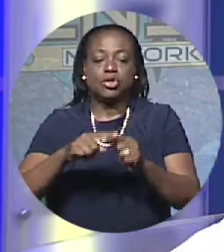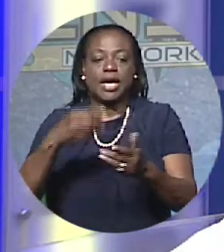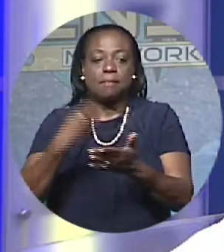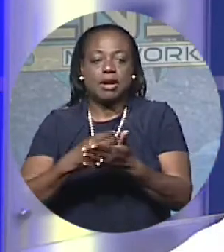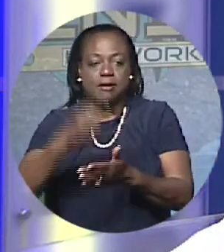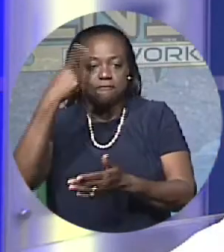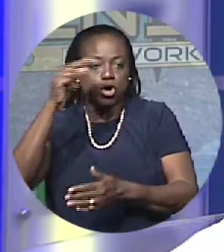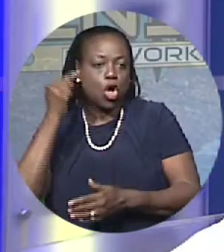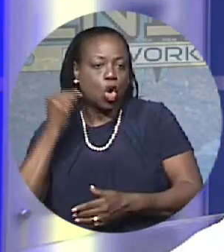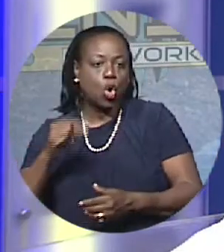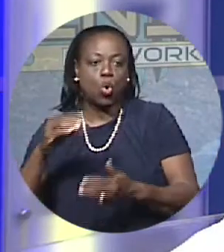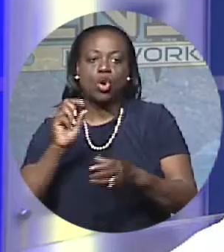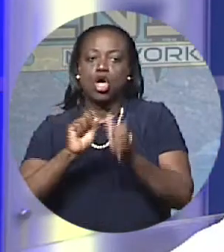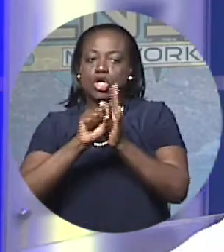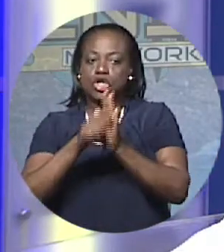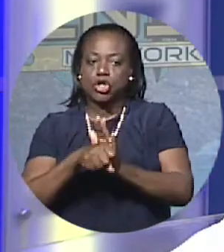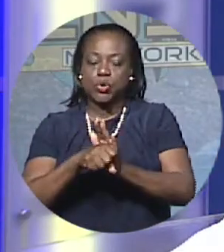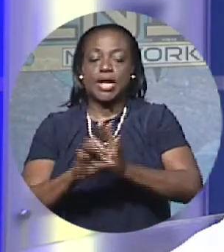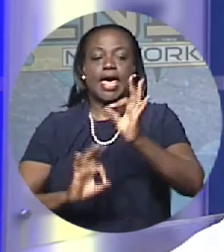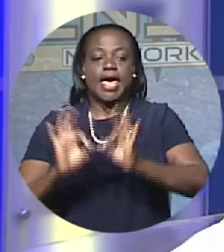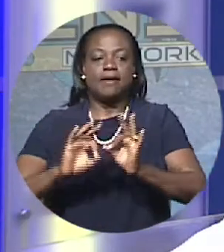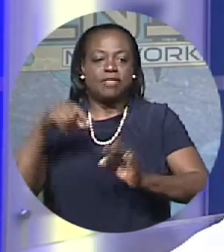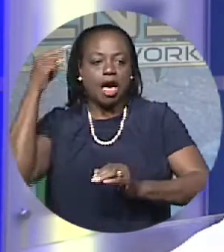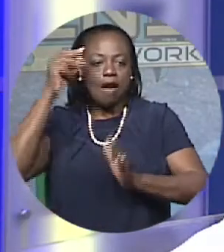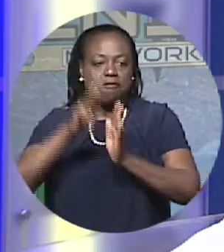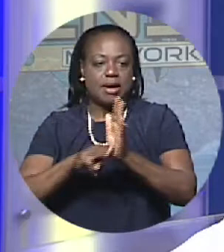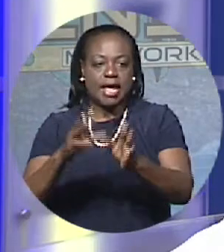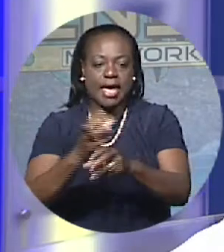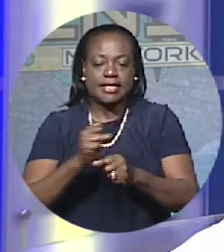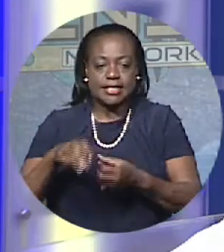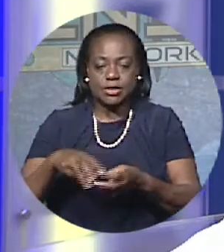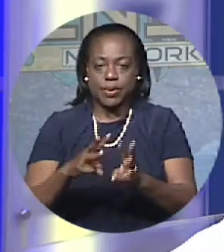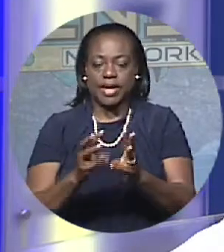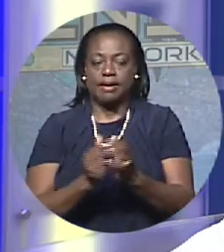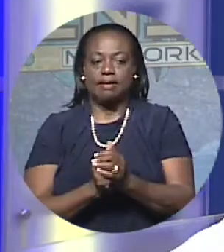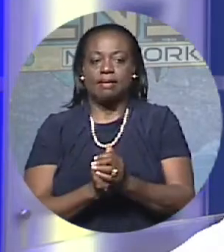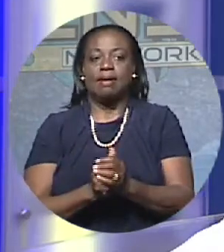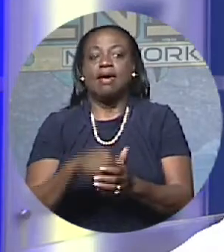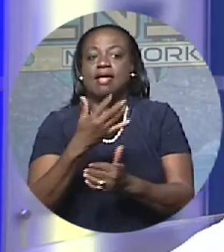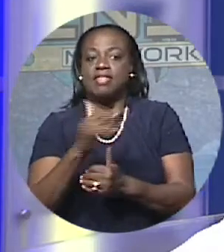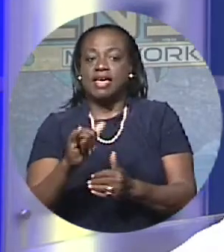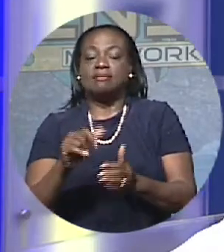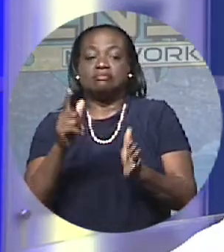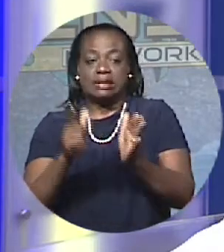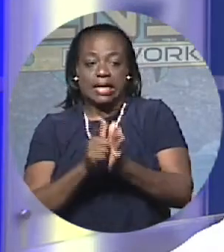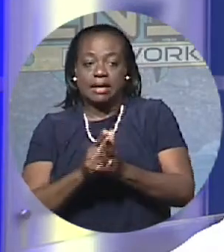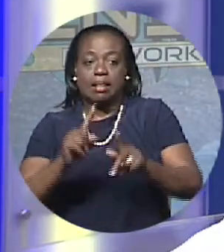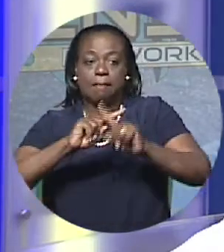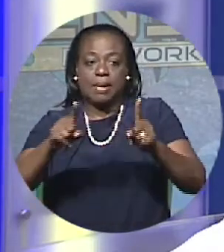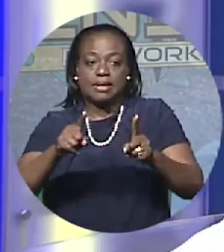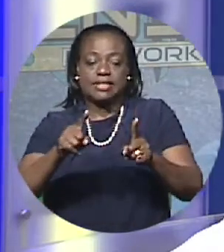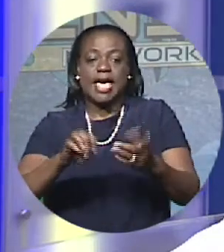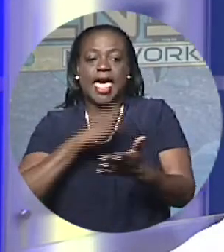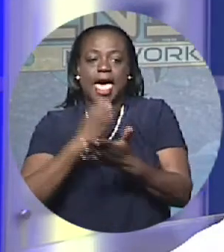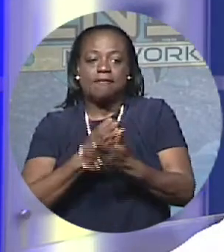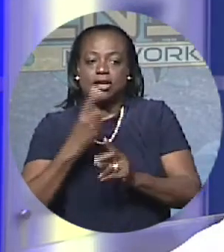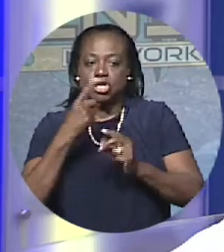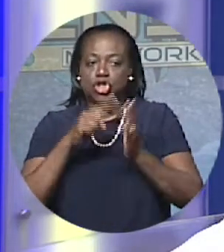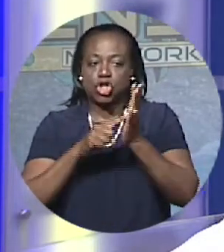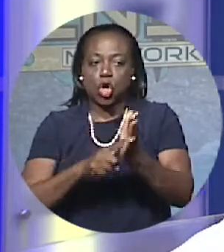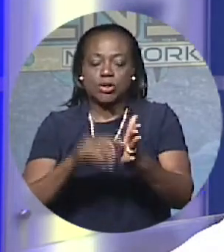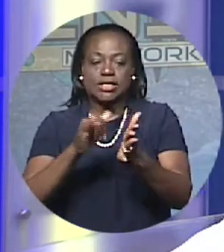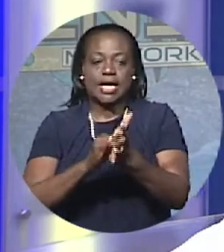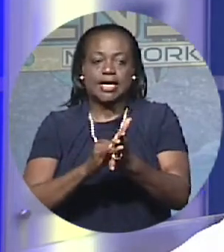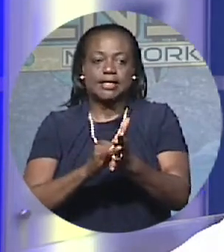locally soon. That's if the government gets its way. Those enterprises are legal operations, but there is evidence to suggest, rather, they